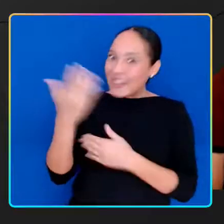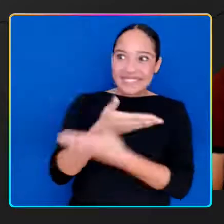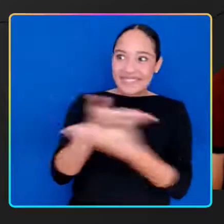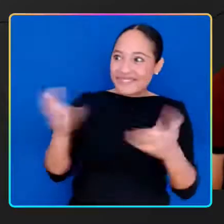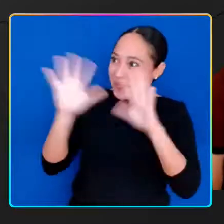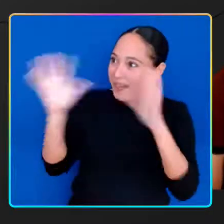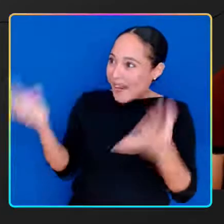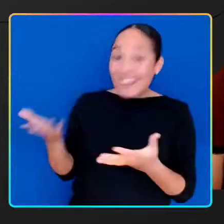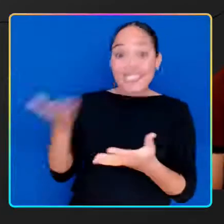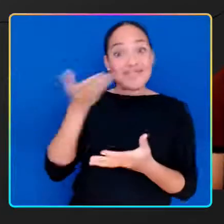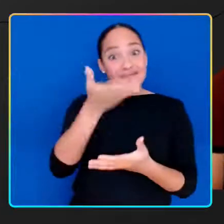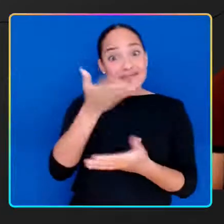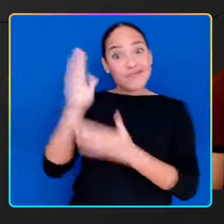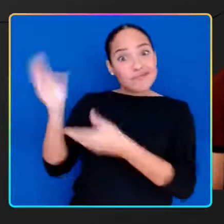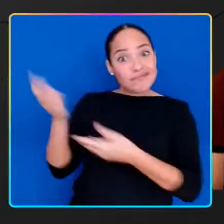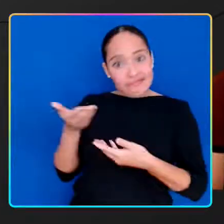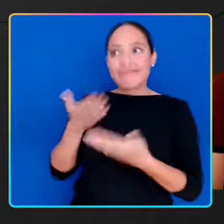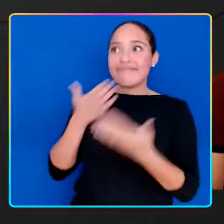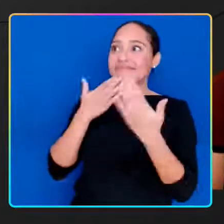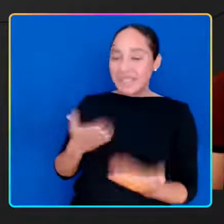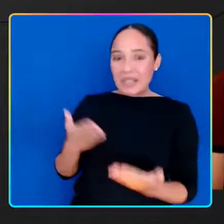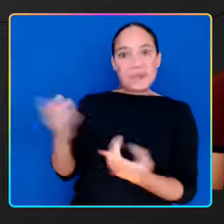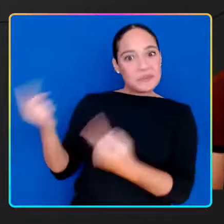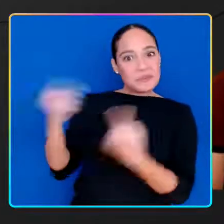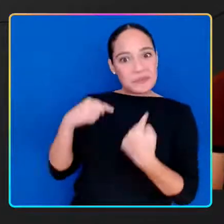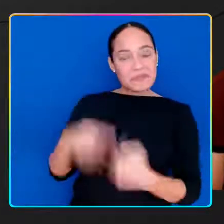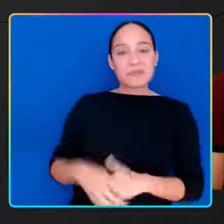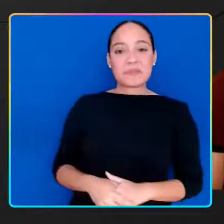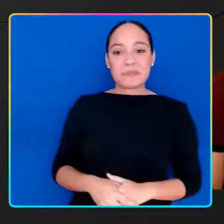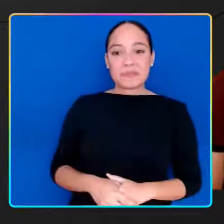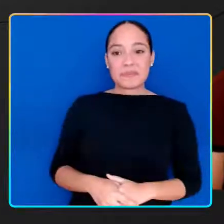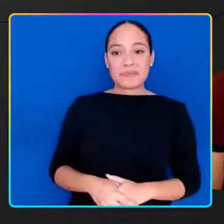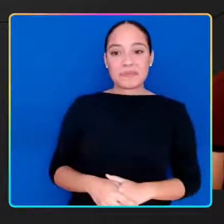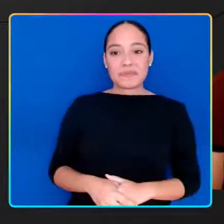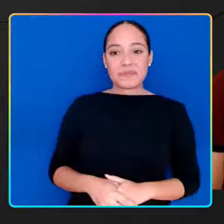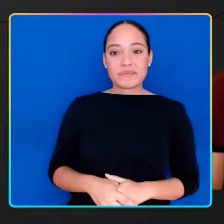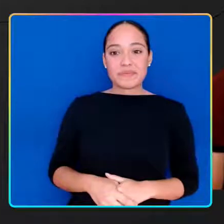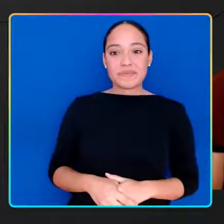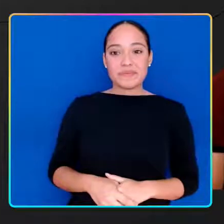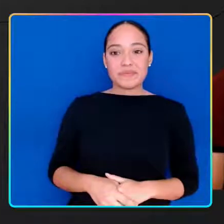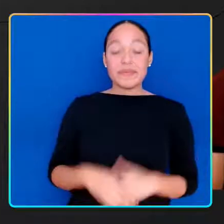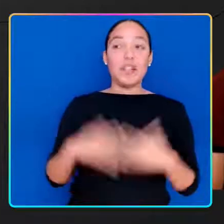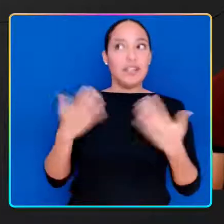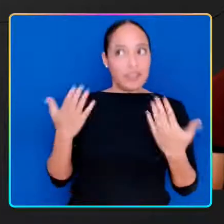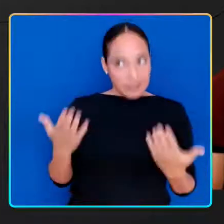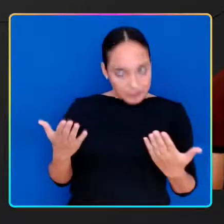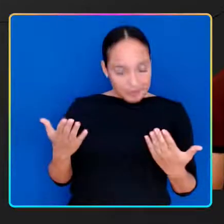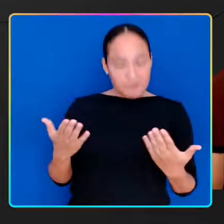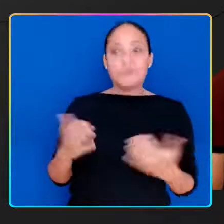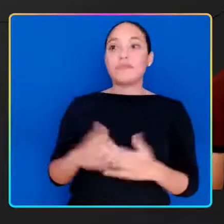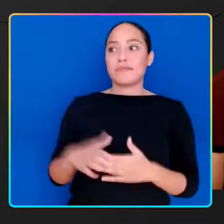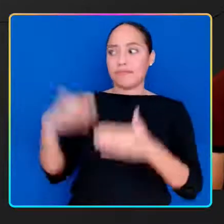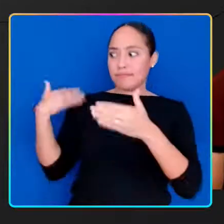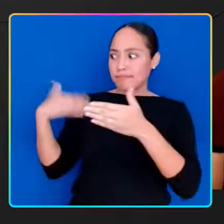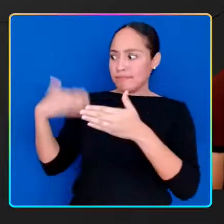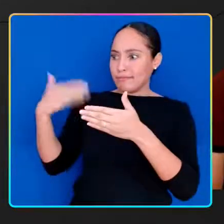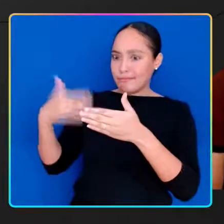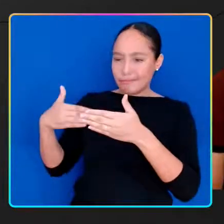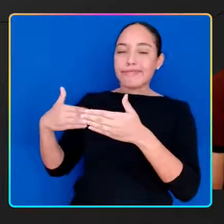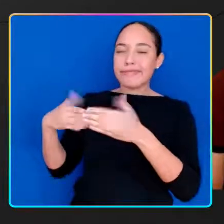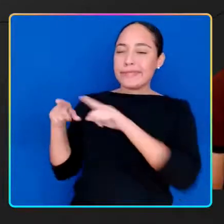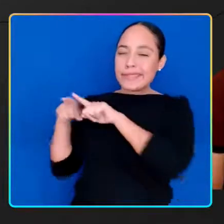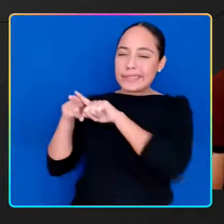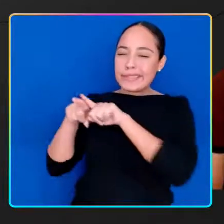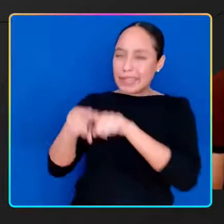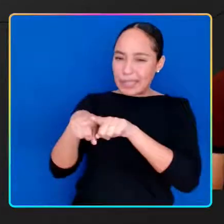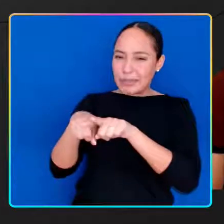you so much for joining us. First things first, as we do with all of our guests, tell us who you are and what you do in the